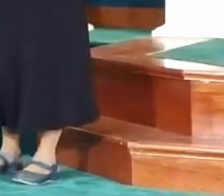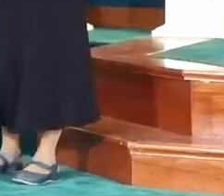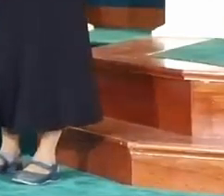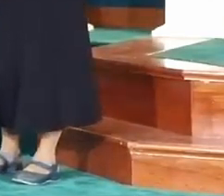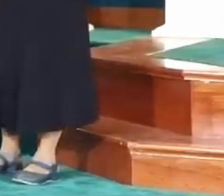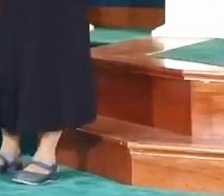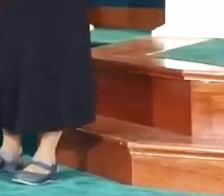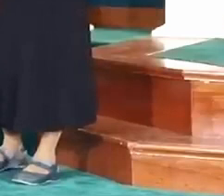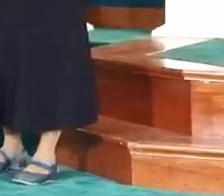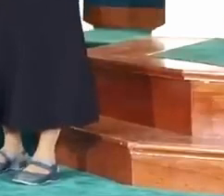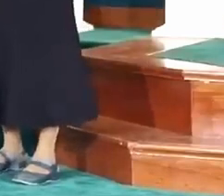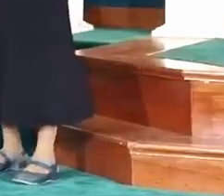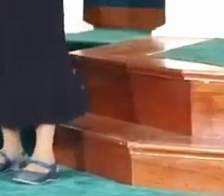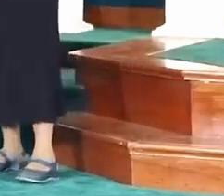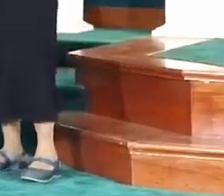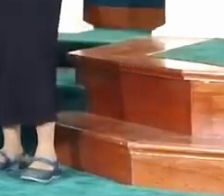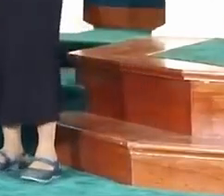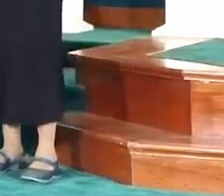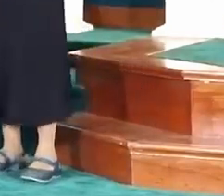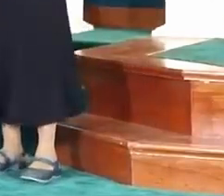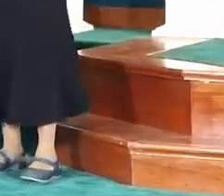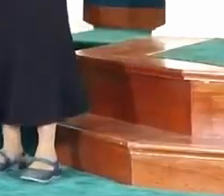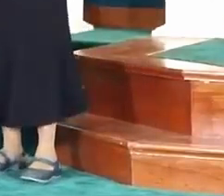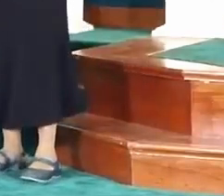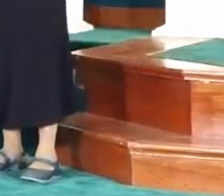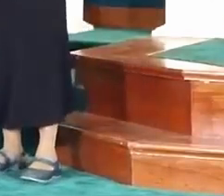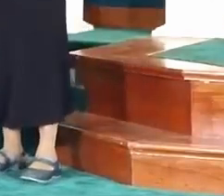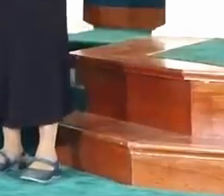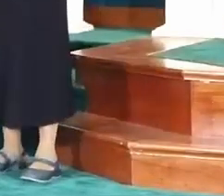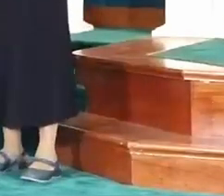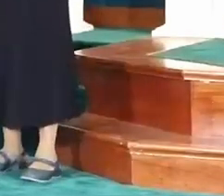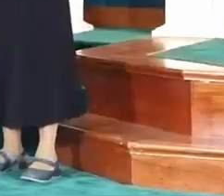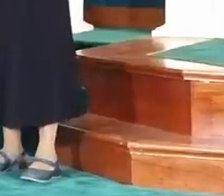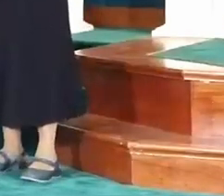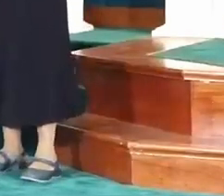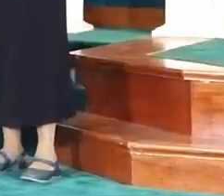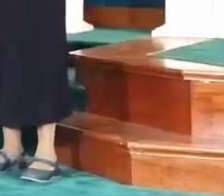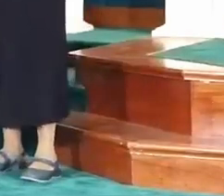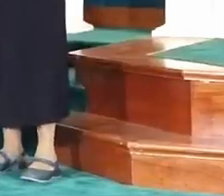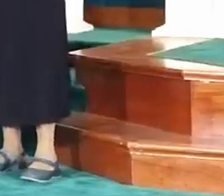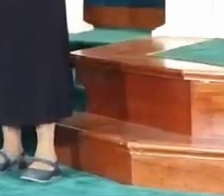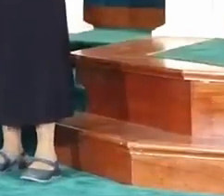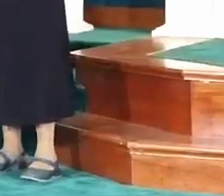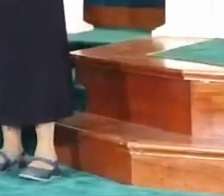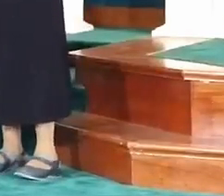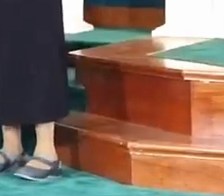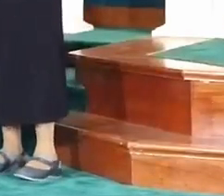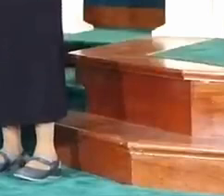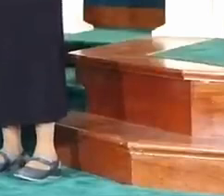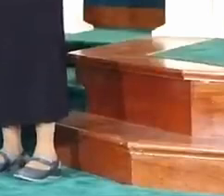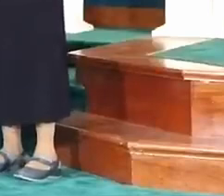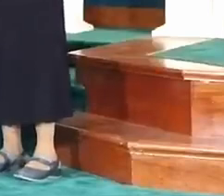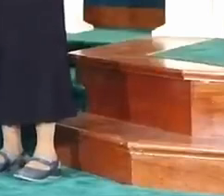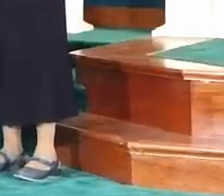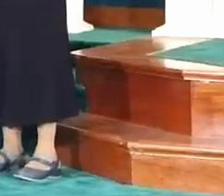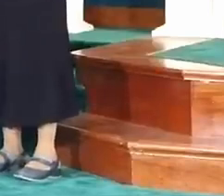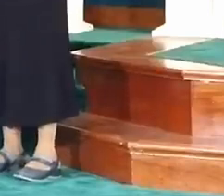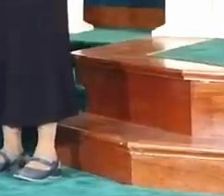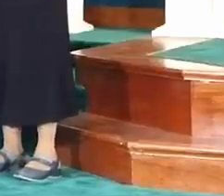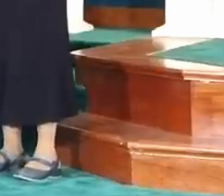Well, boys and girls, be sure to join us next Sabbath as we shall be looking at the book of